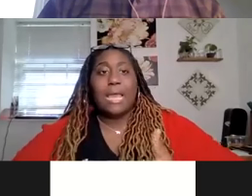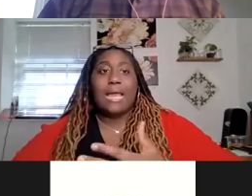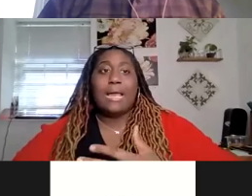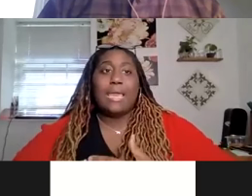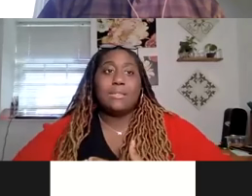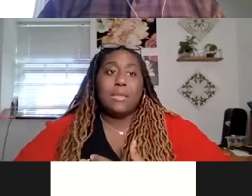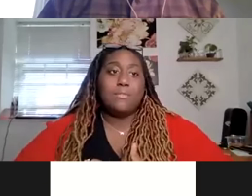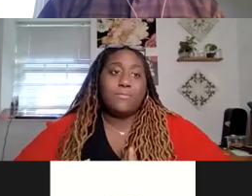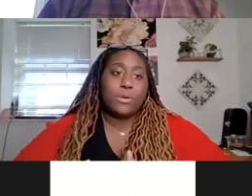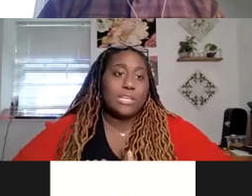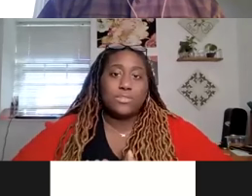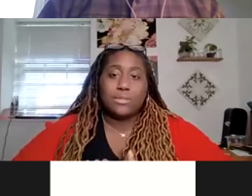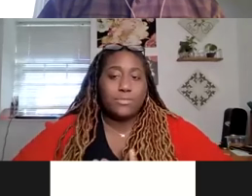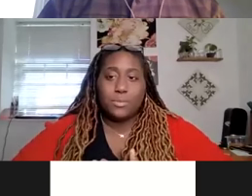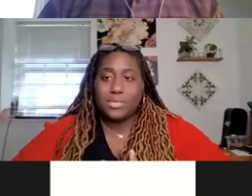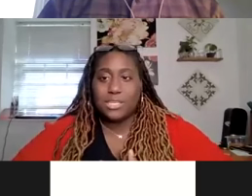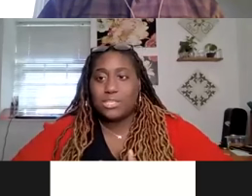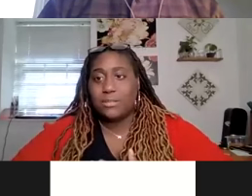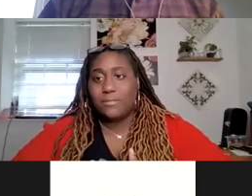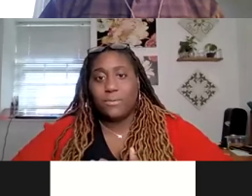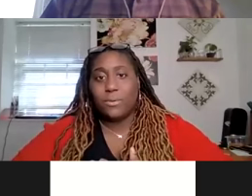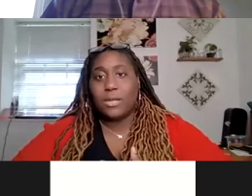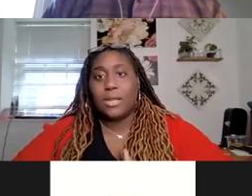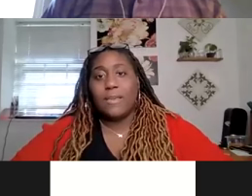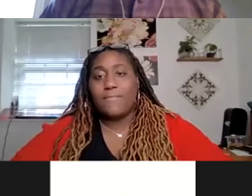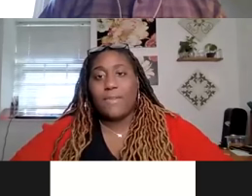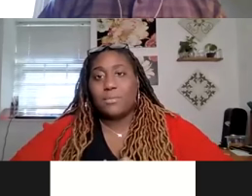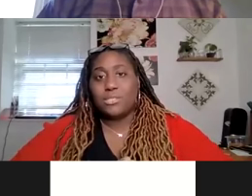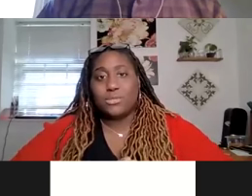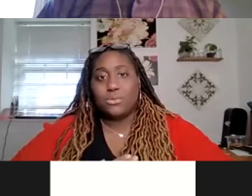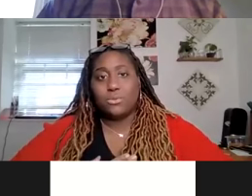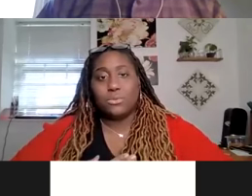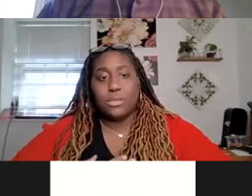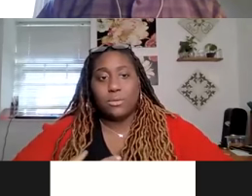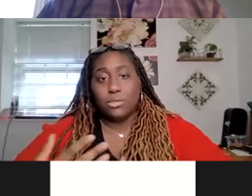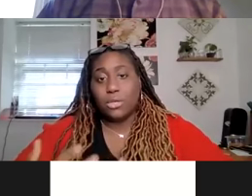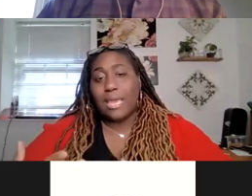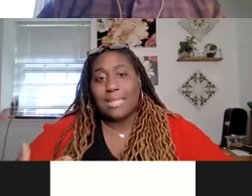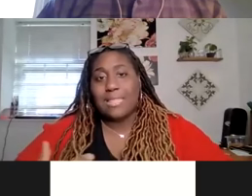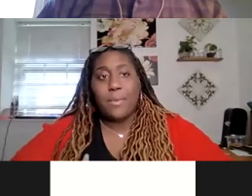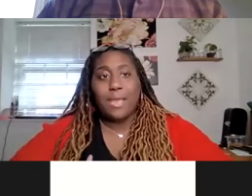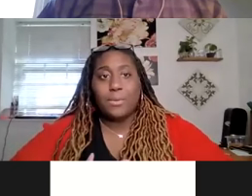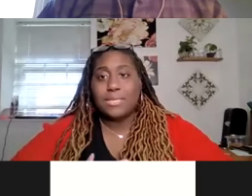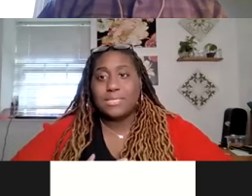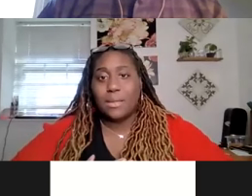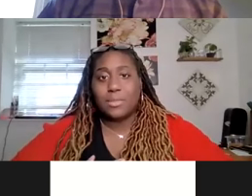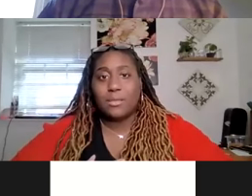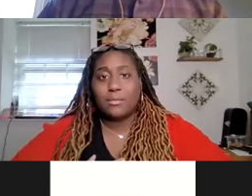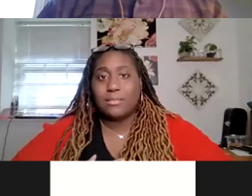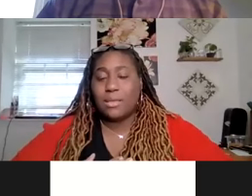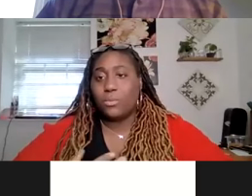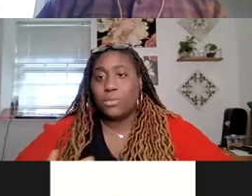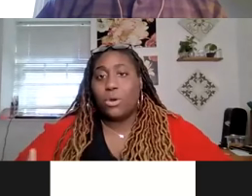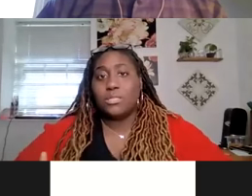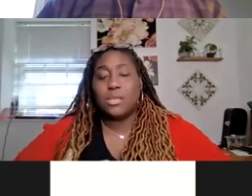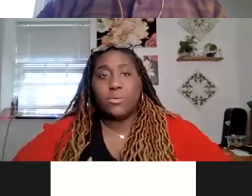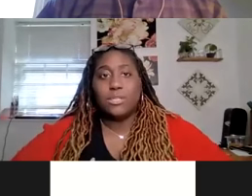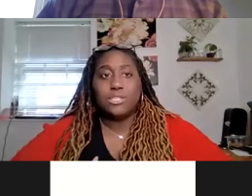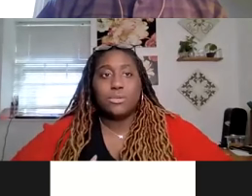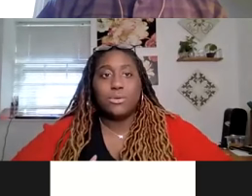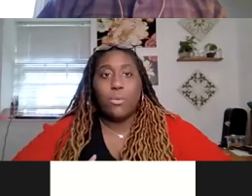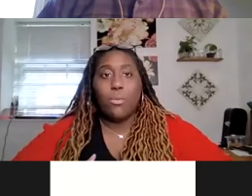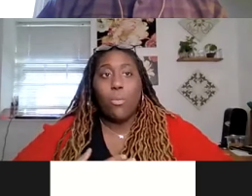like? And for an entry-level position for families who, you know, look at that pathway as something that they would want